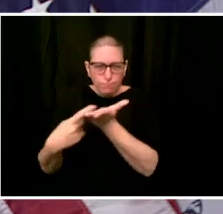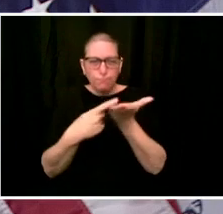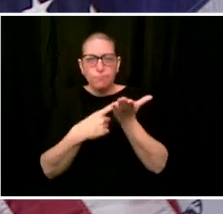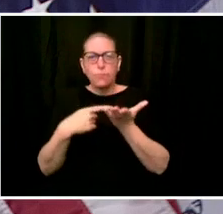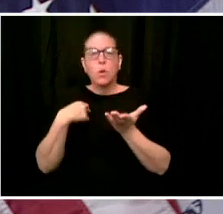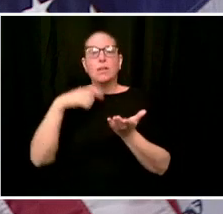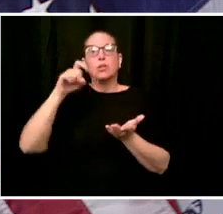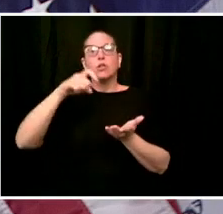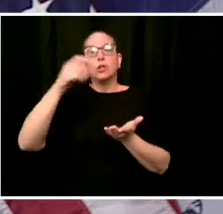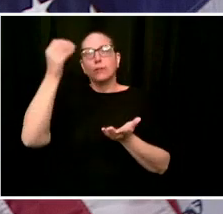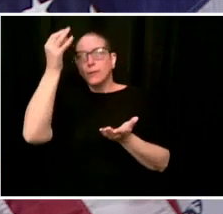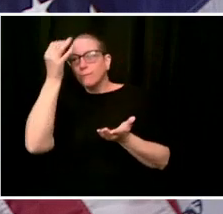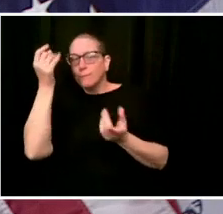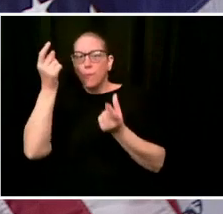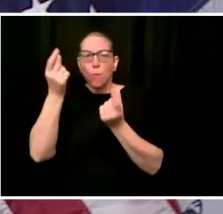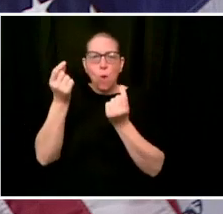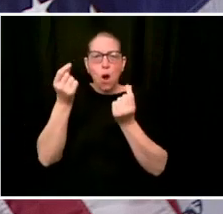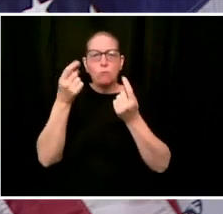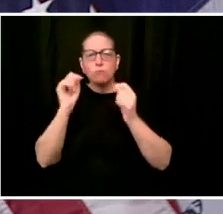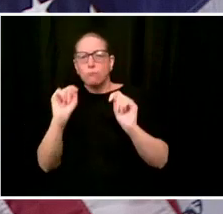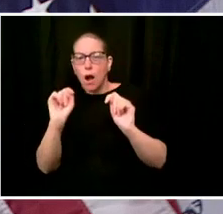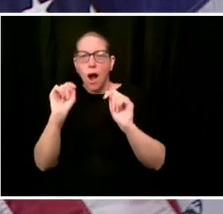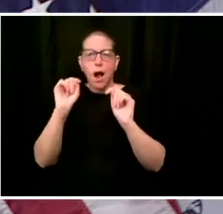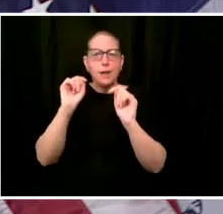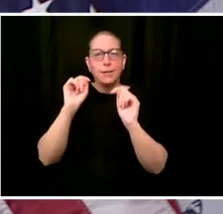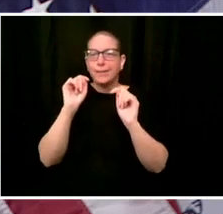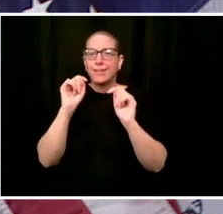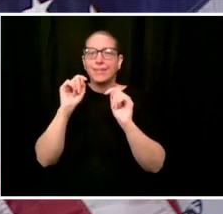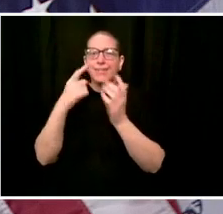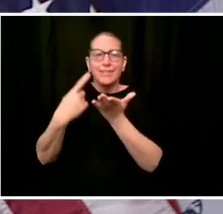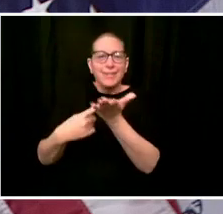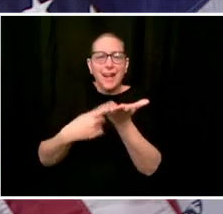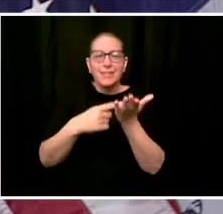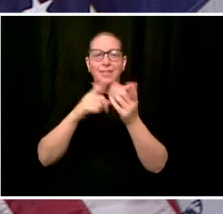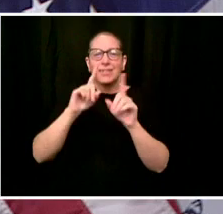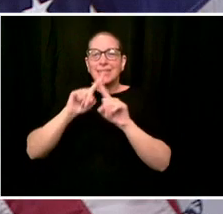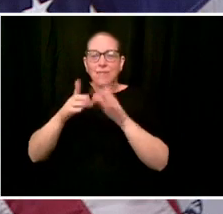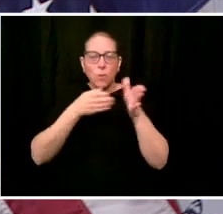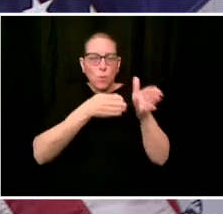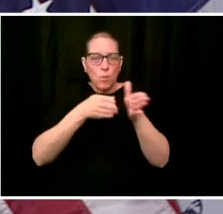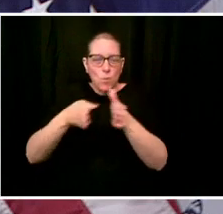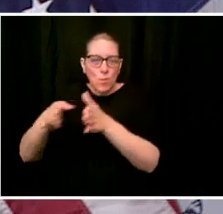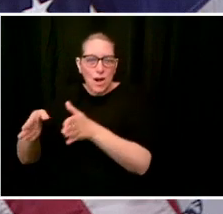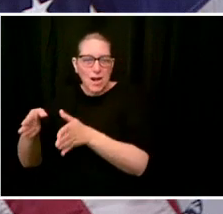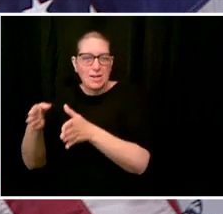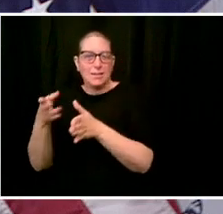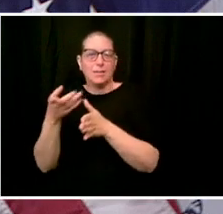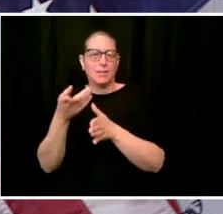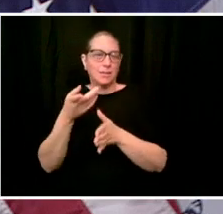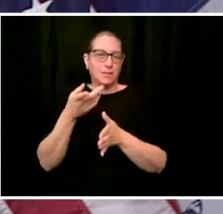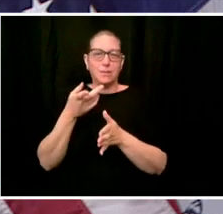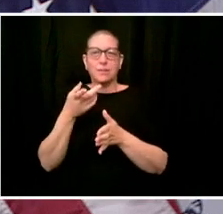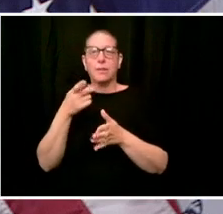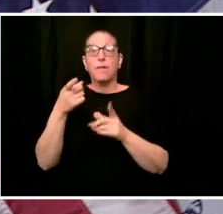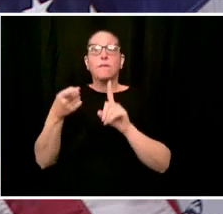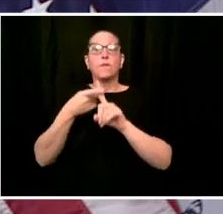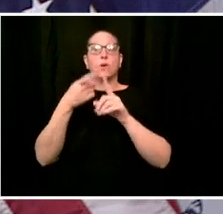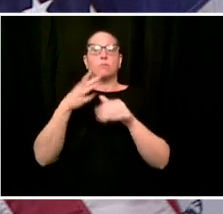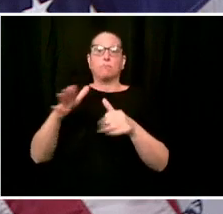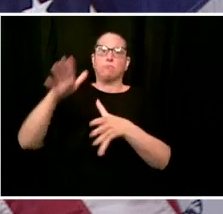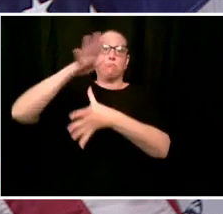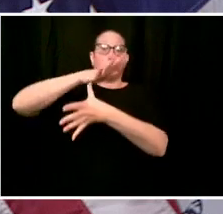about bringing our schools back. First focus will be health and safety of everyone involved. Kids,